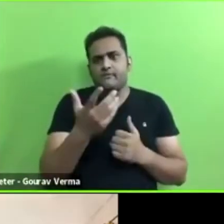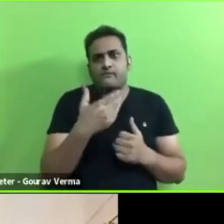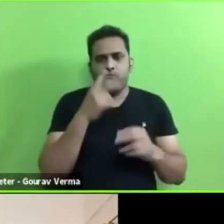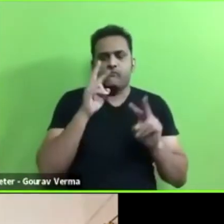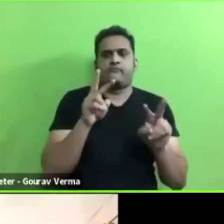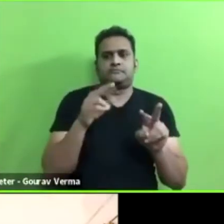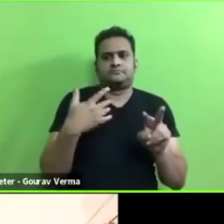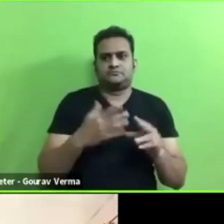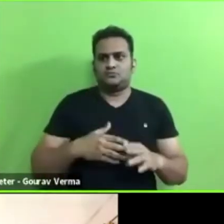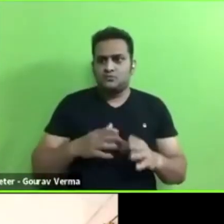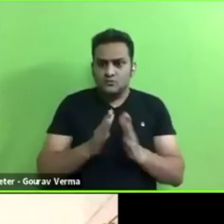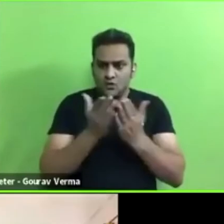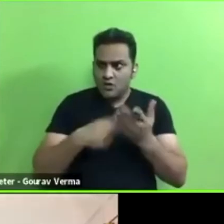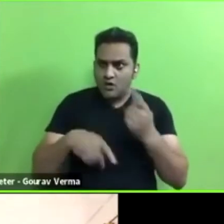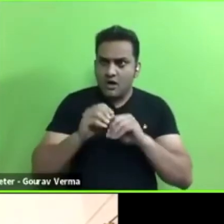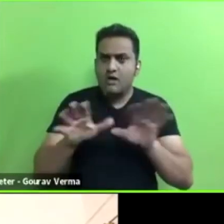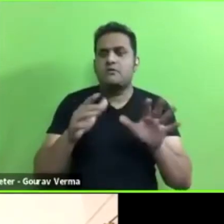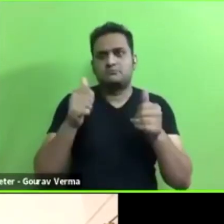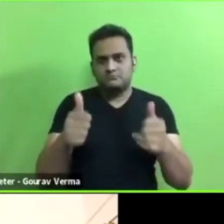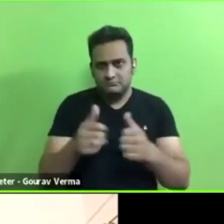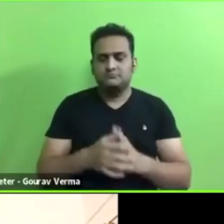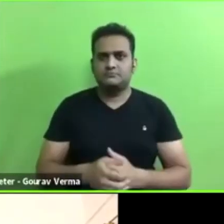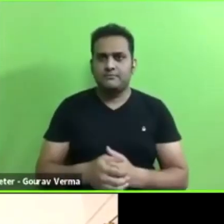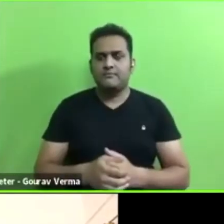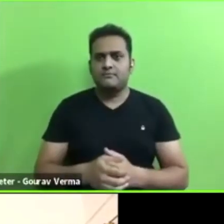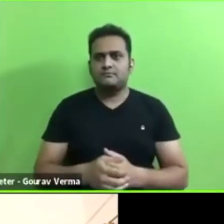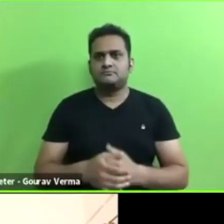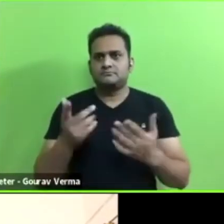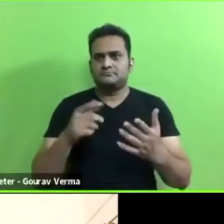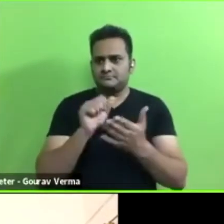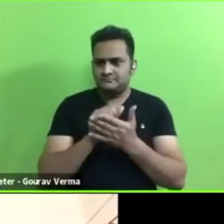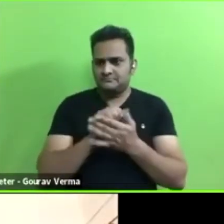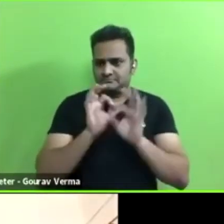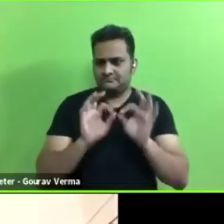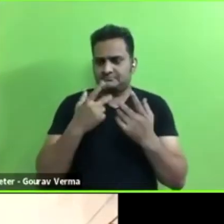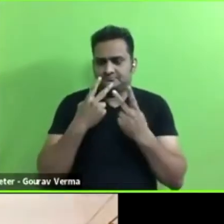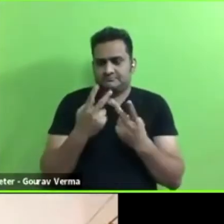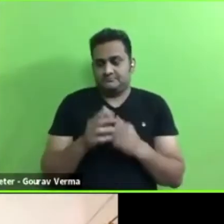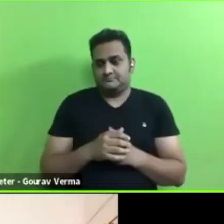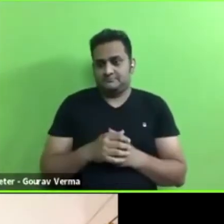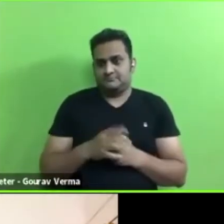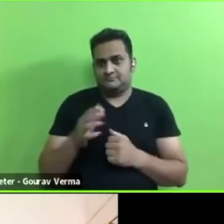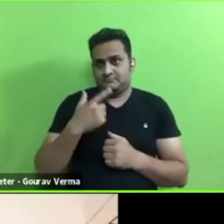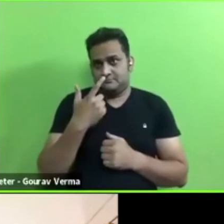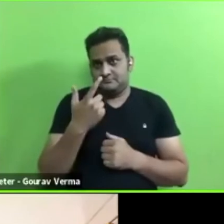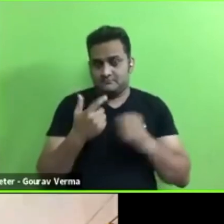is out for in its form and its shape. And I also would like to extend my